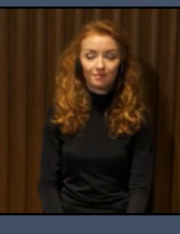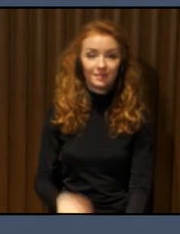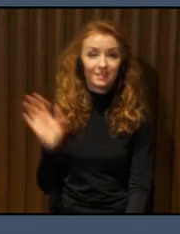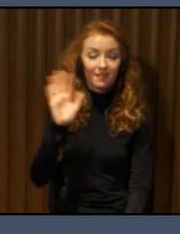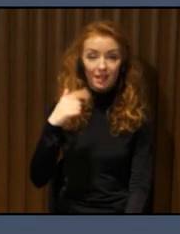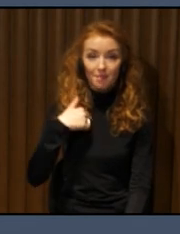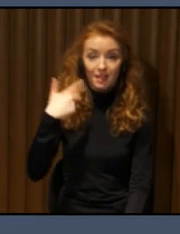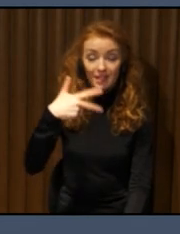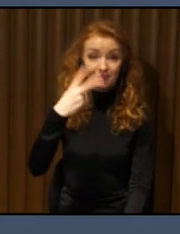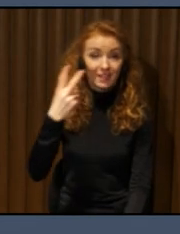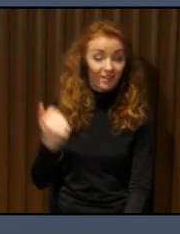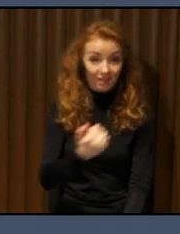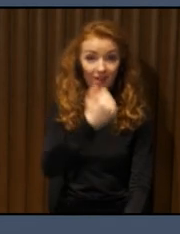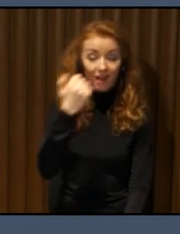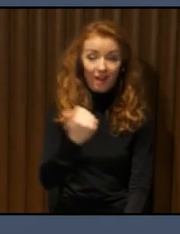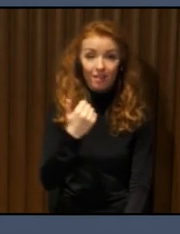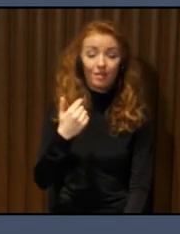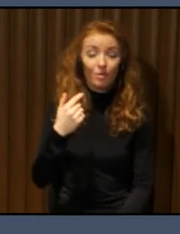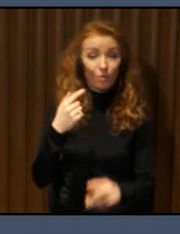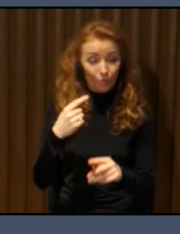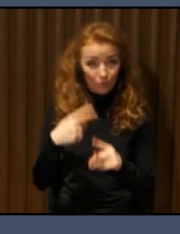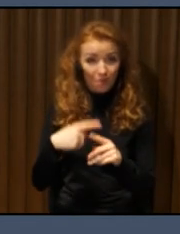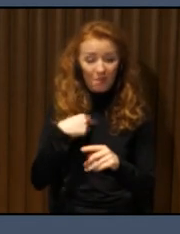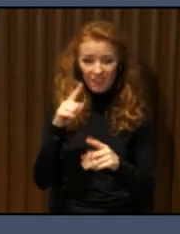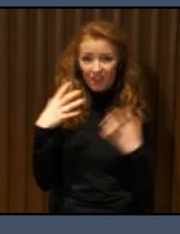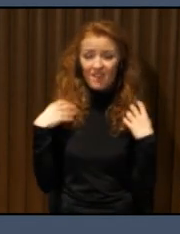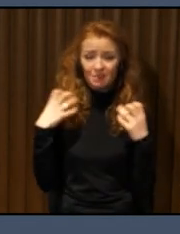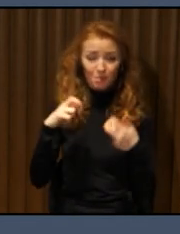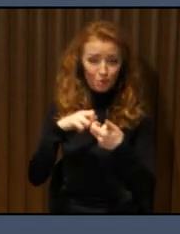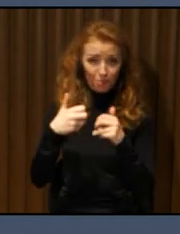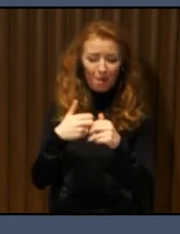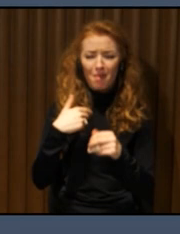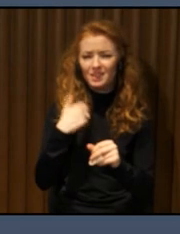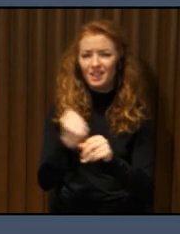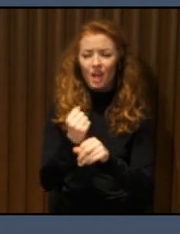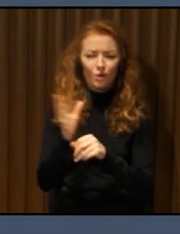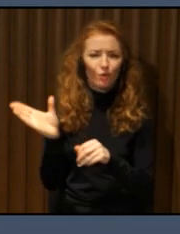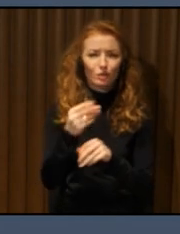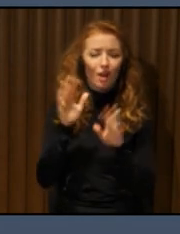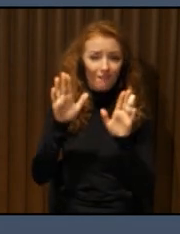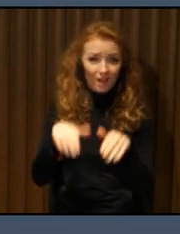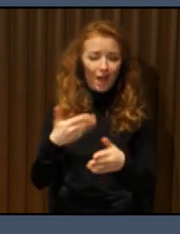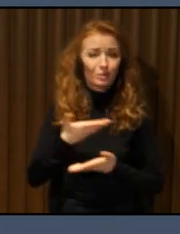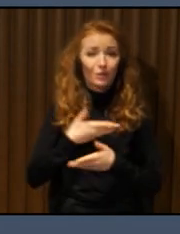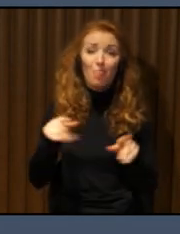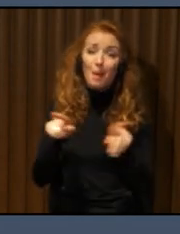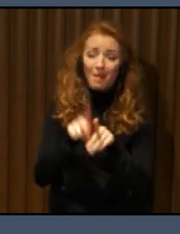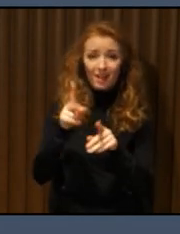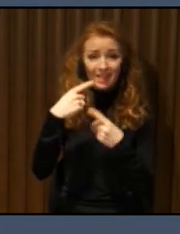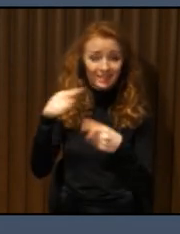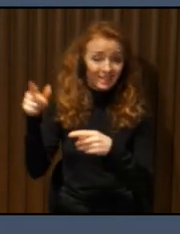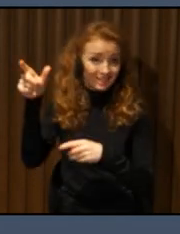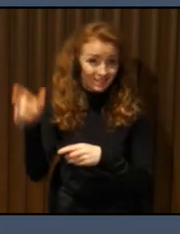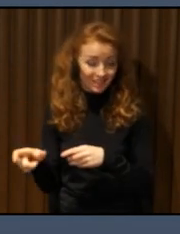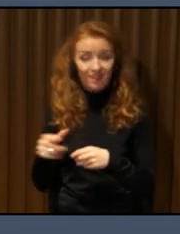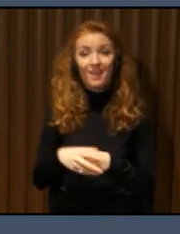have cerebral palsy, I do everything I can to conduct myself like everyone else. But in my own home, of all places, I'm surrounded